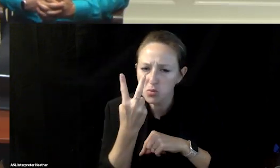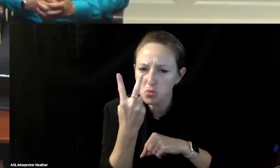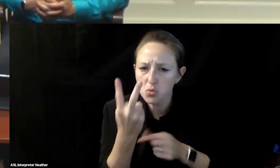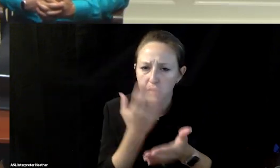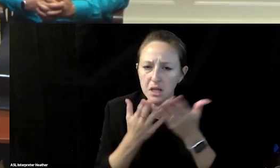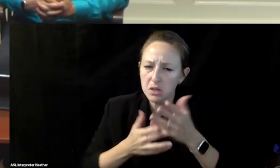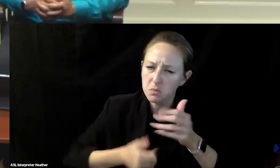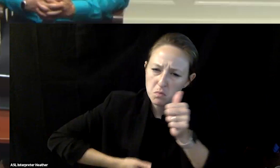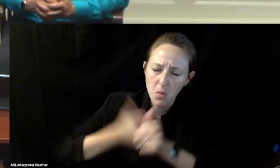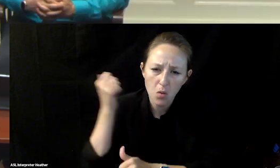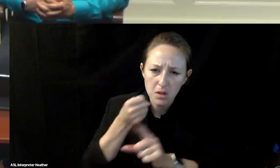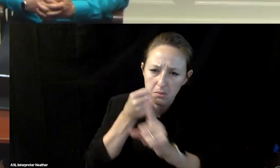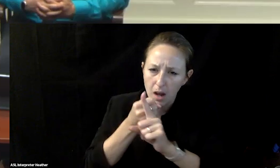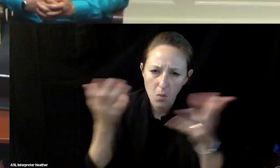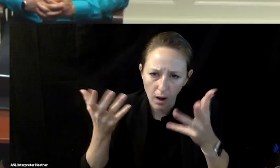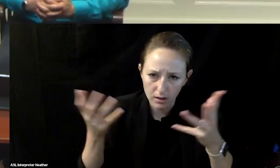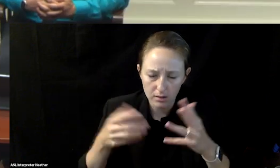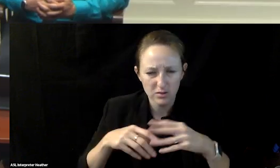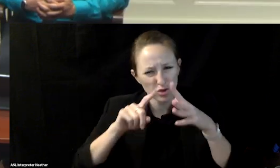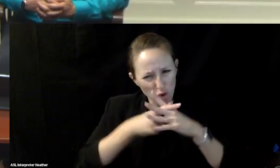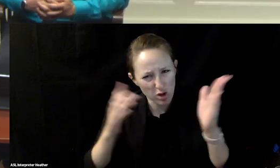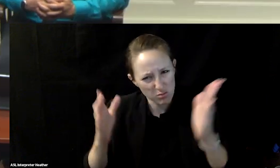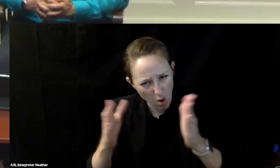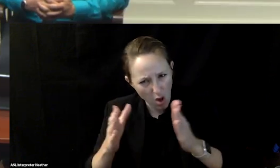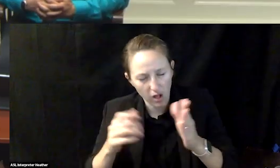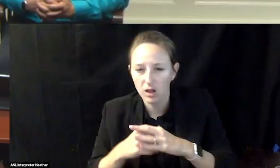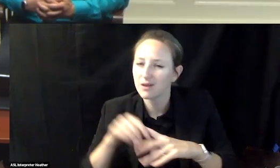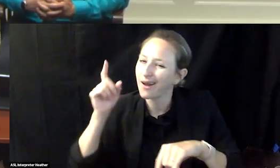be all right with that. It can't be everything.